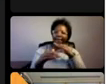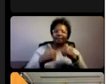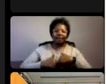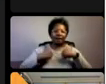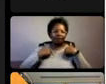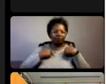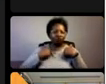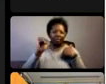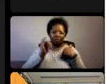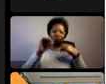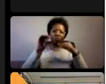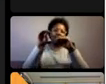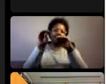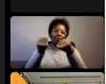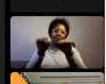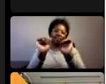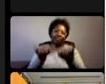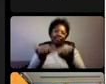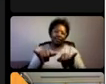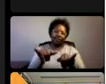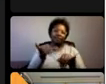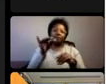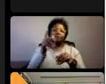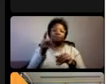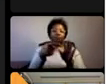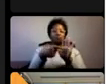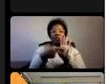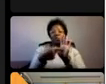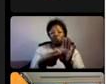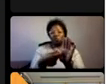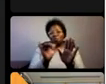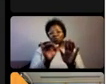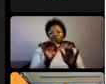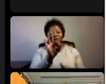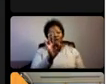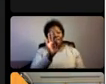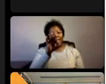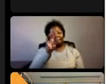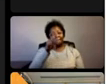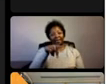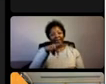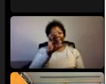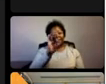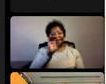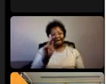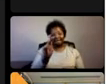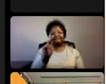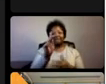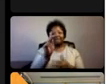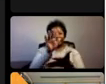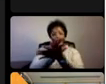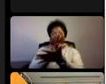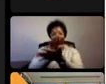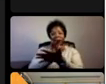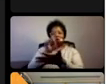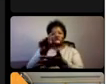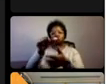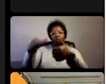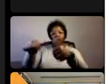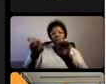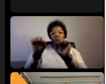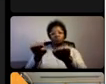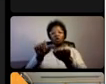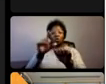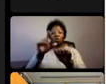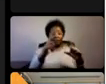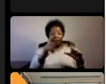which will produce the PDF document that I mentioned earlier, or families can upload the photo as well that